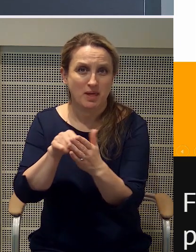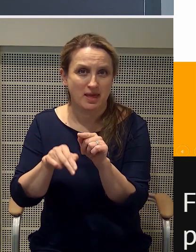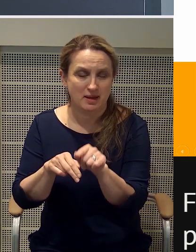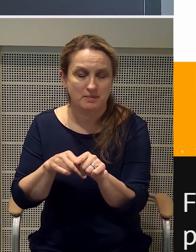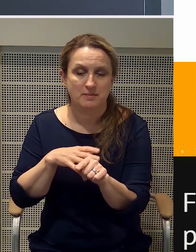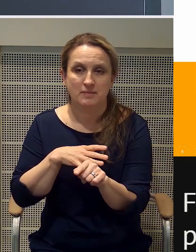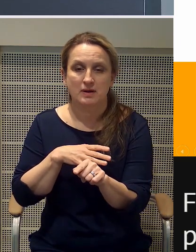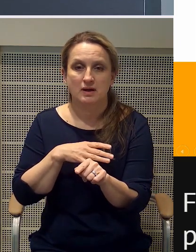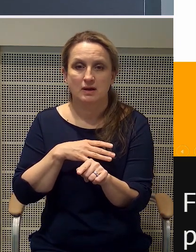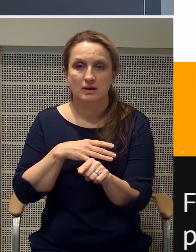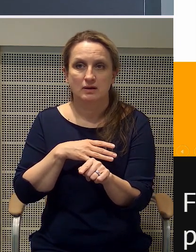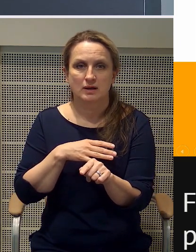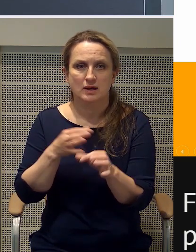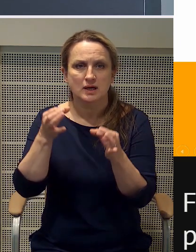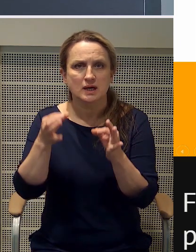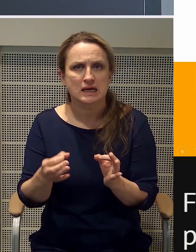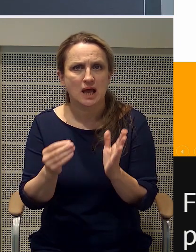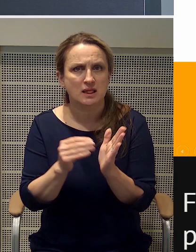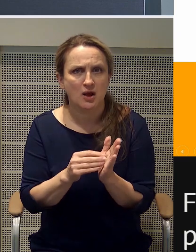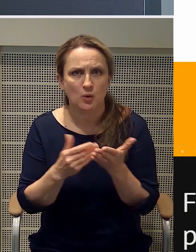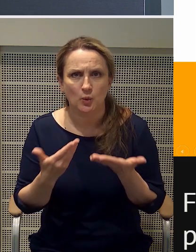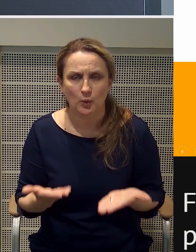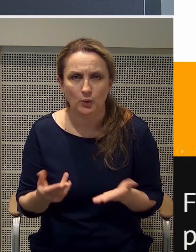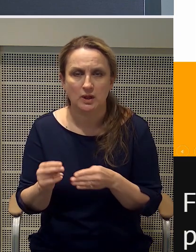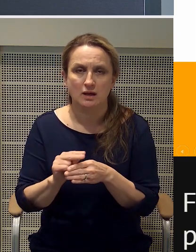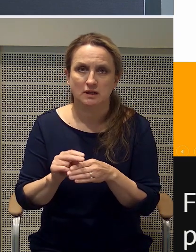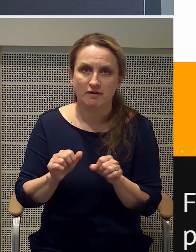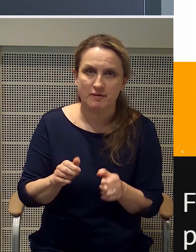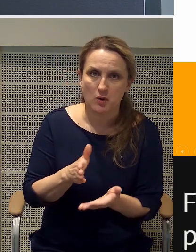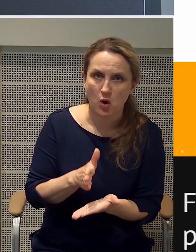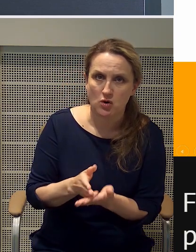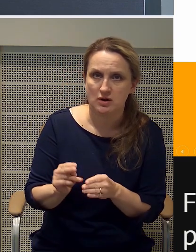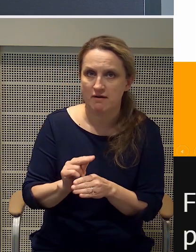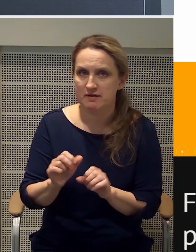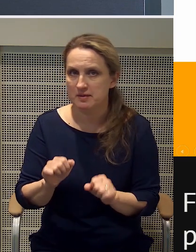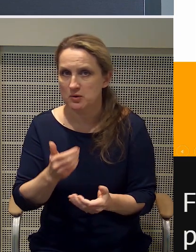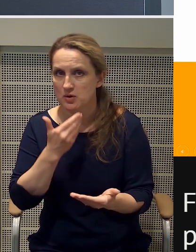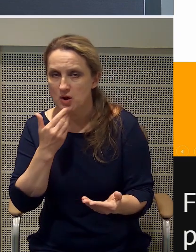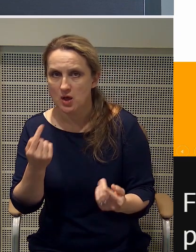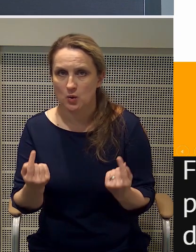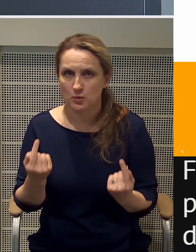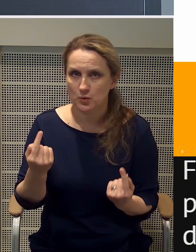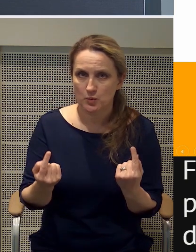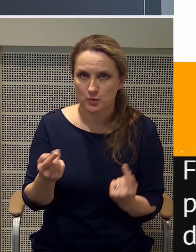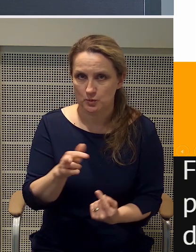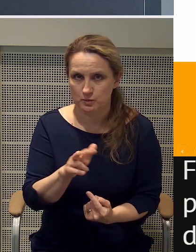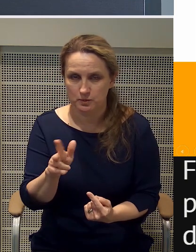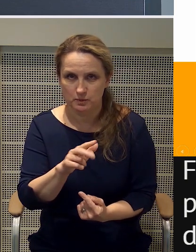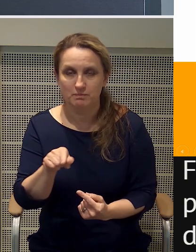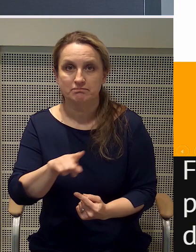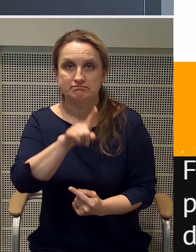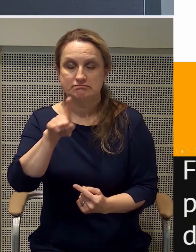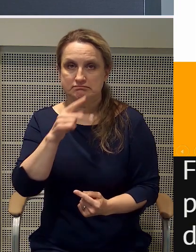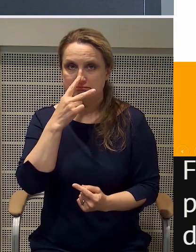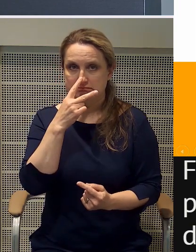Her family told their story and they struggled with getting the right diagnosis and